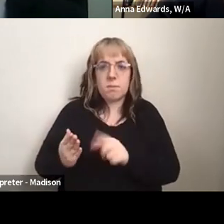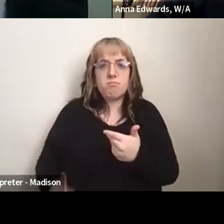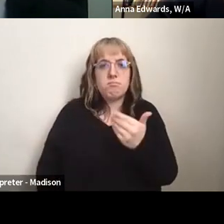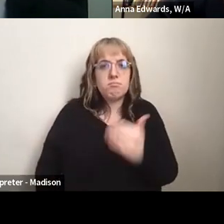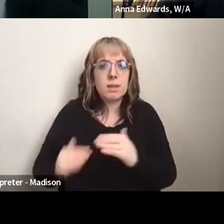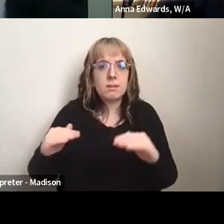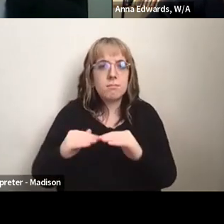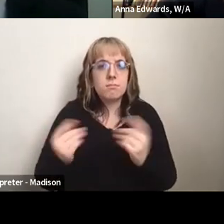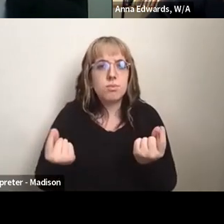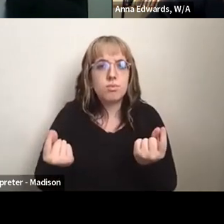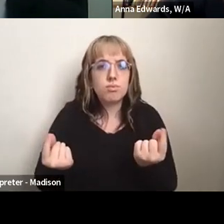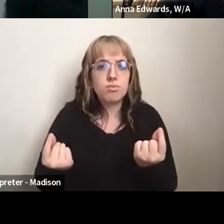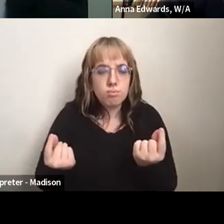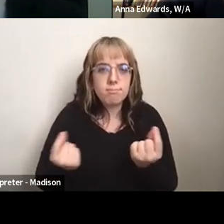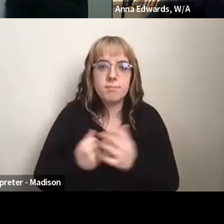And